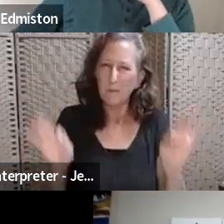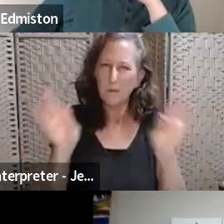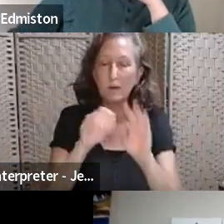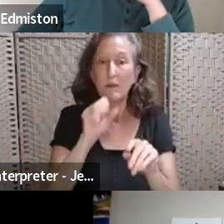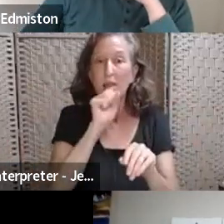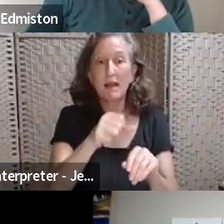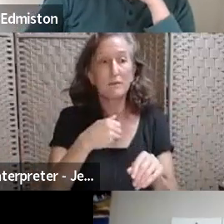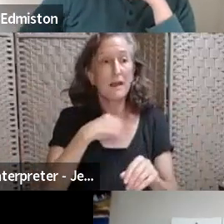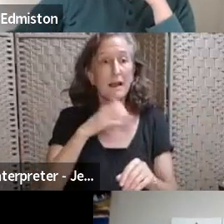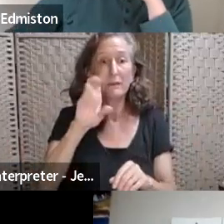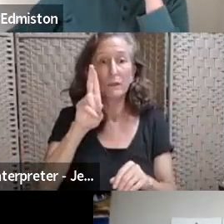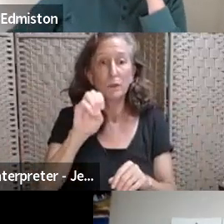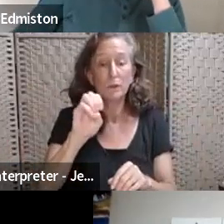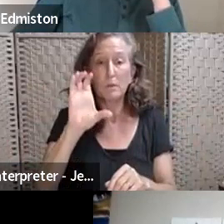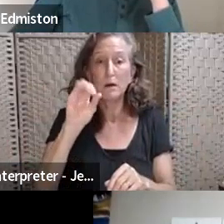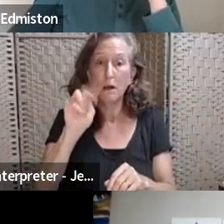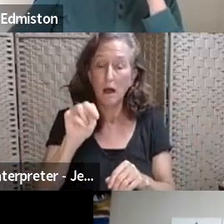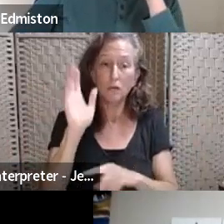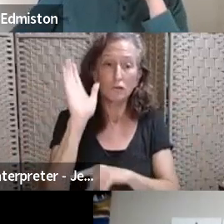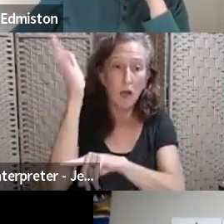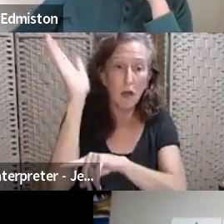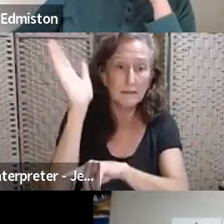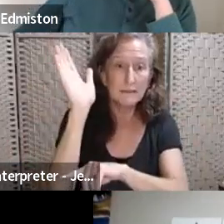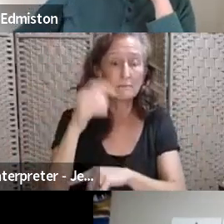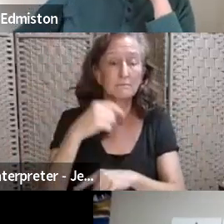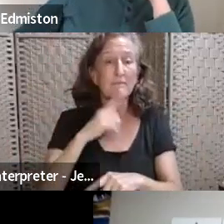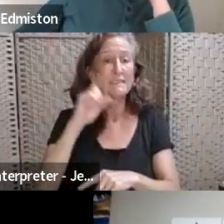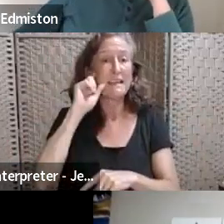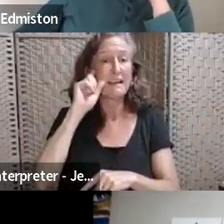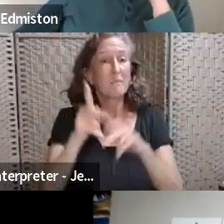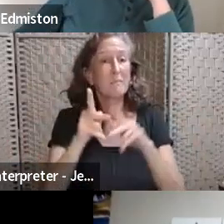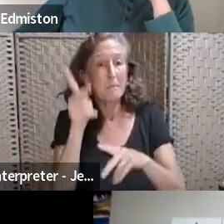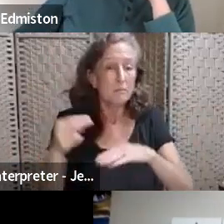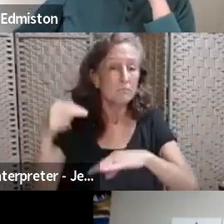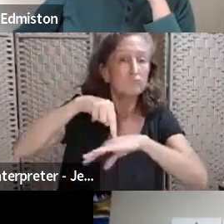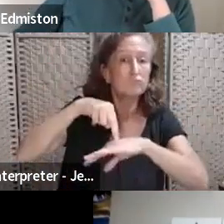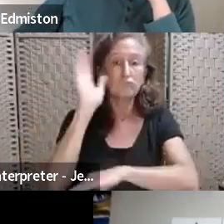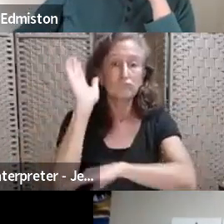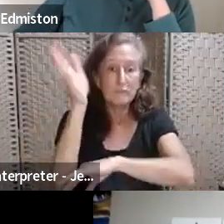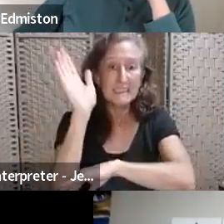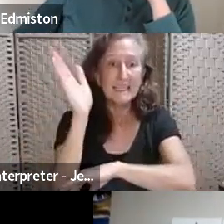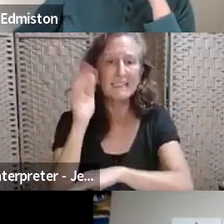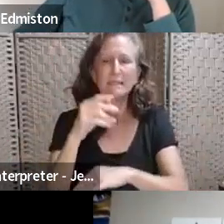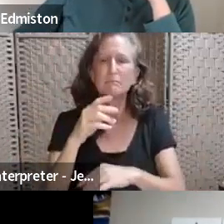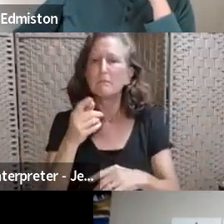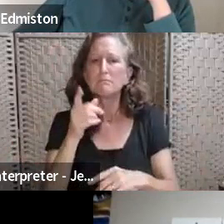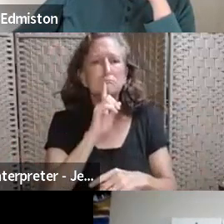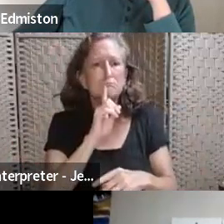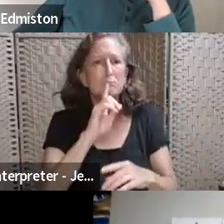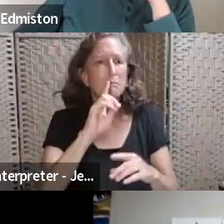KubeCon talks where you have, you know, people, deaf people talking, you know, like presenting, and not only about